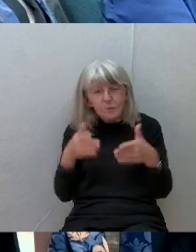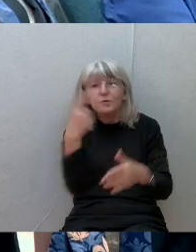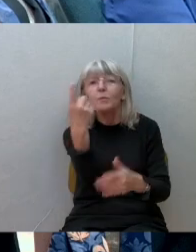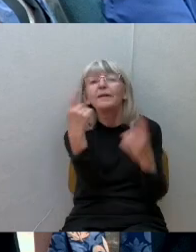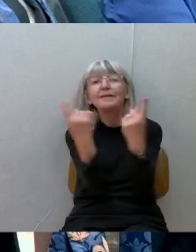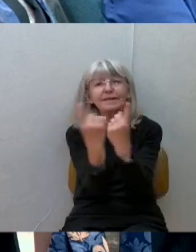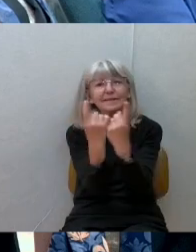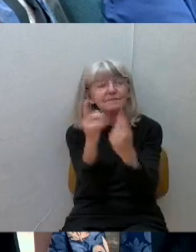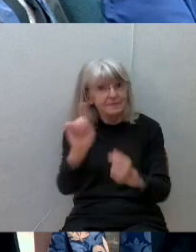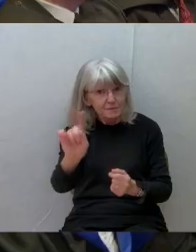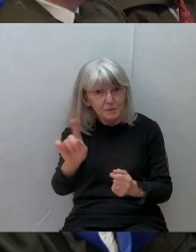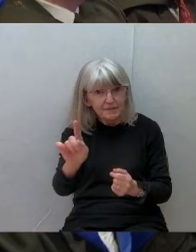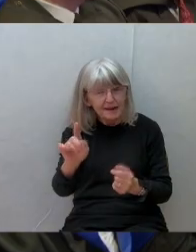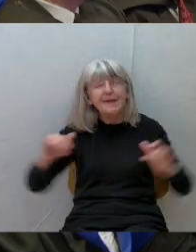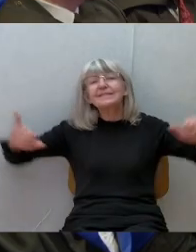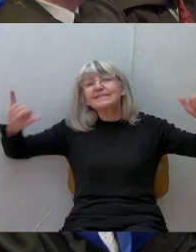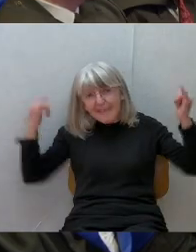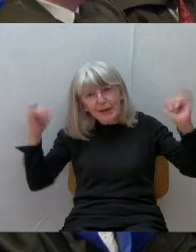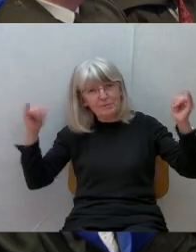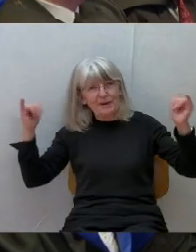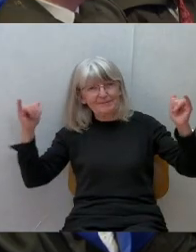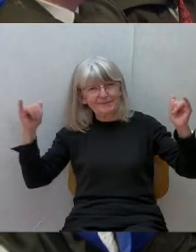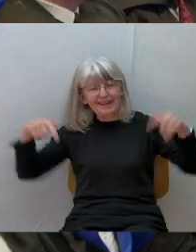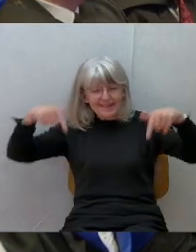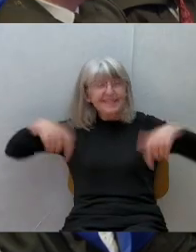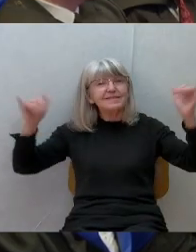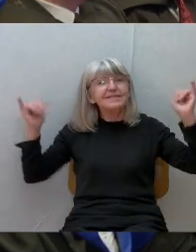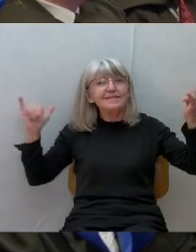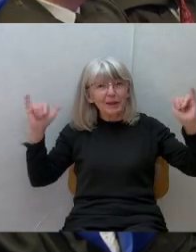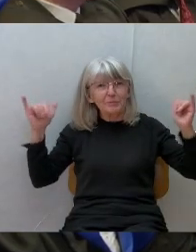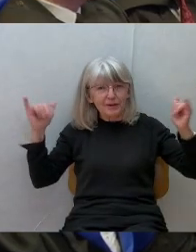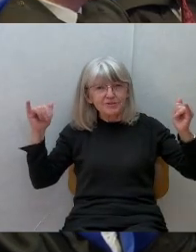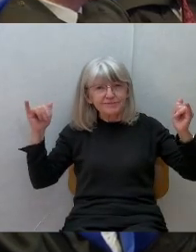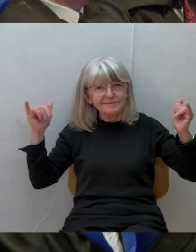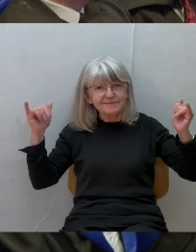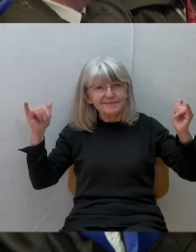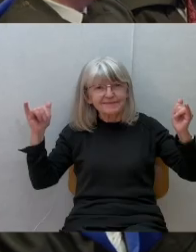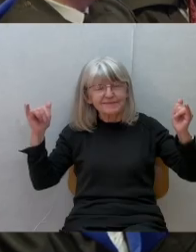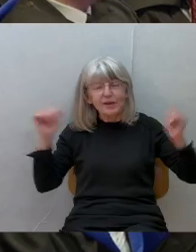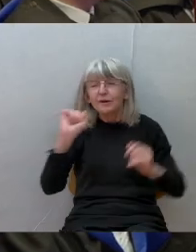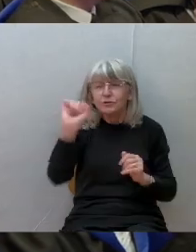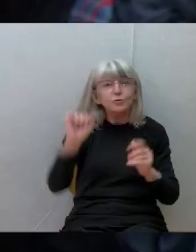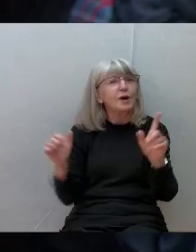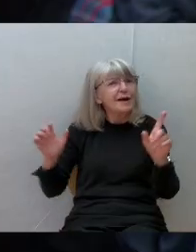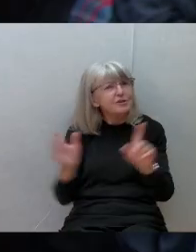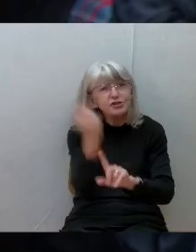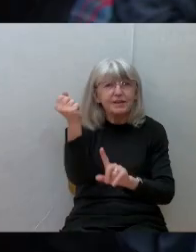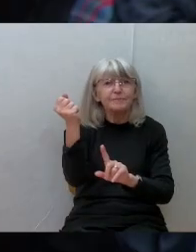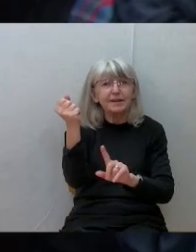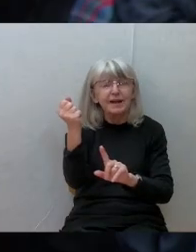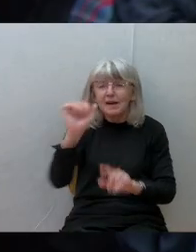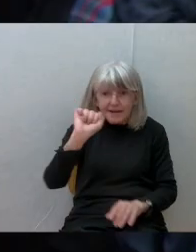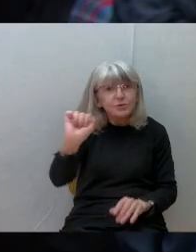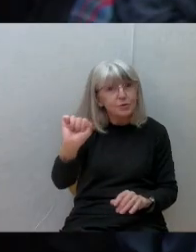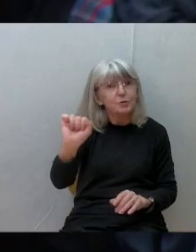that's celebrating. This is a celebration. This is a celebration of your achievement, for you,